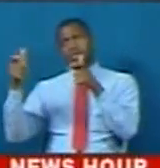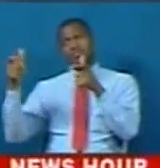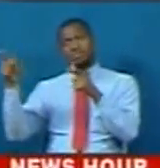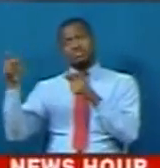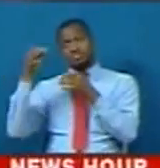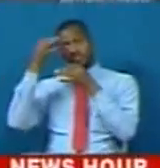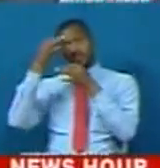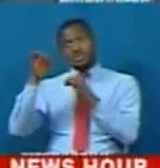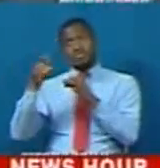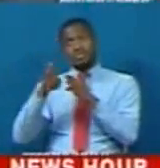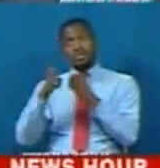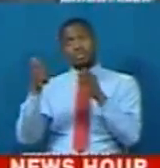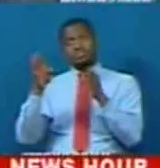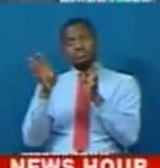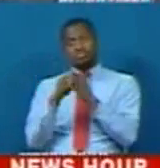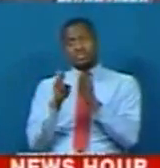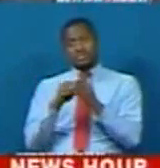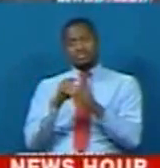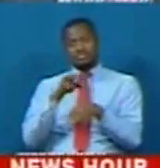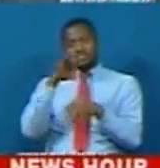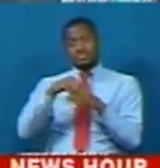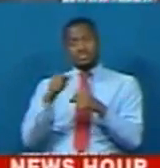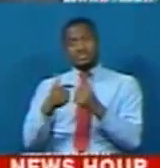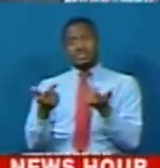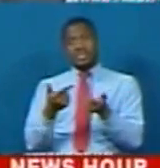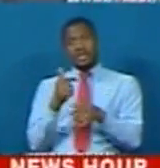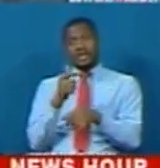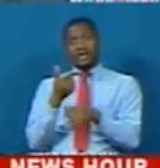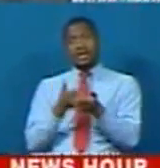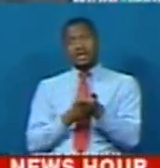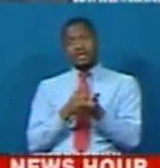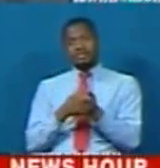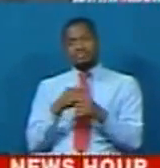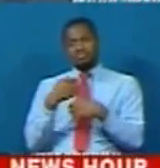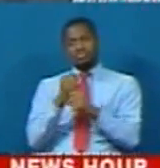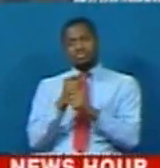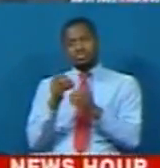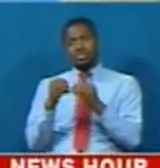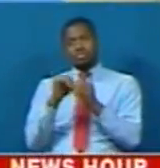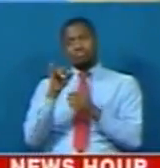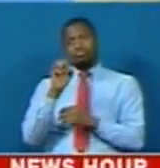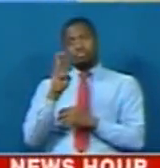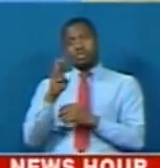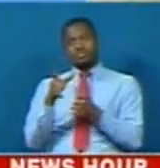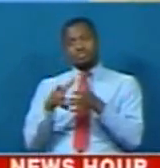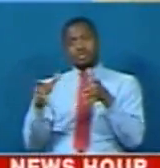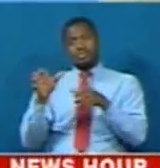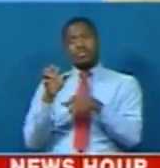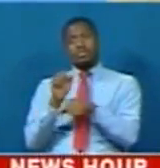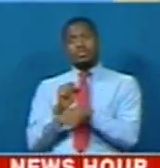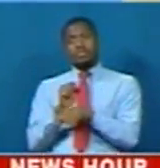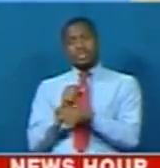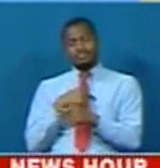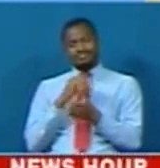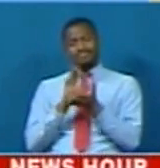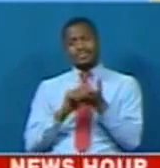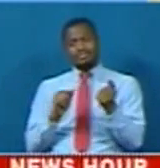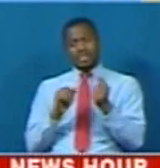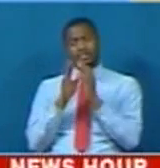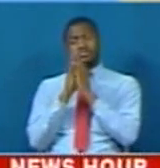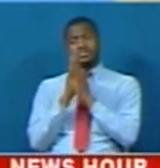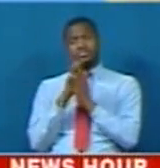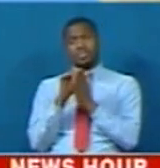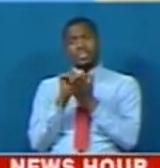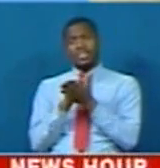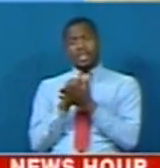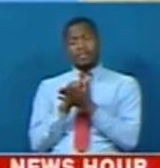giants who have decided to open an assembly plant here in Ghana to create jobs and expand the economy. It is our belief and